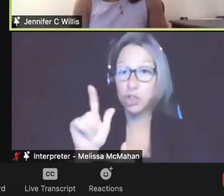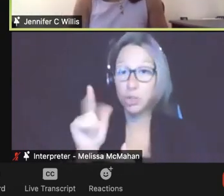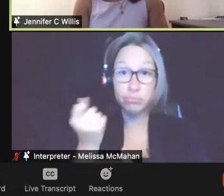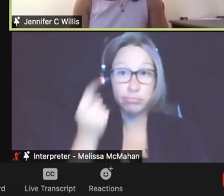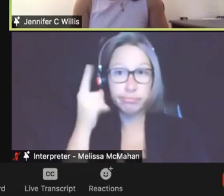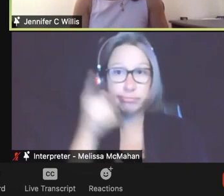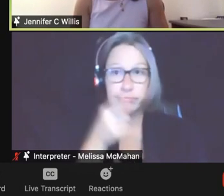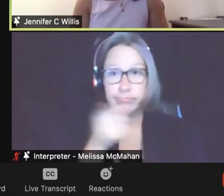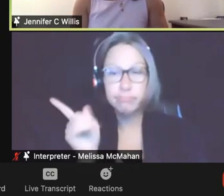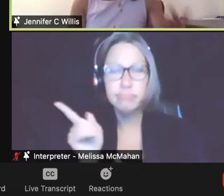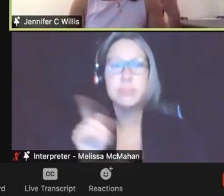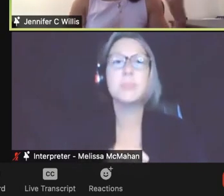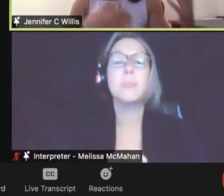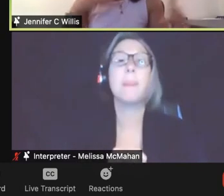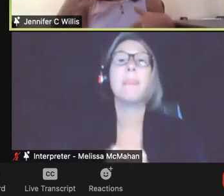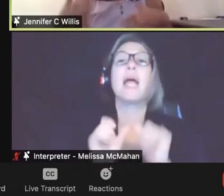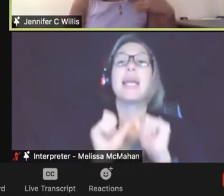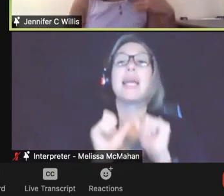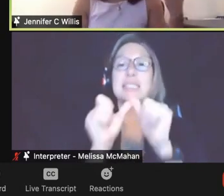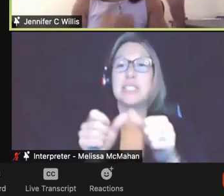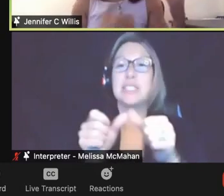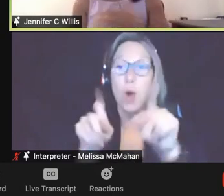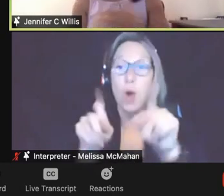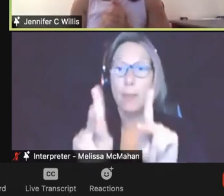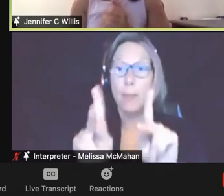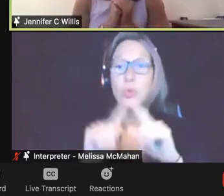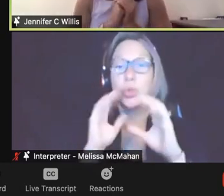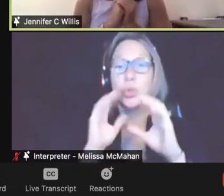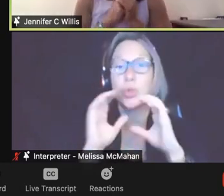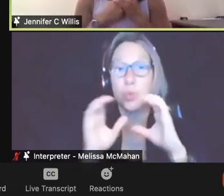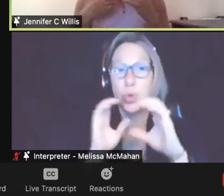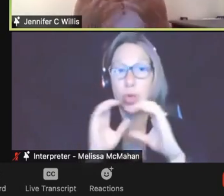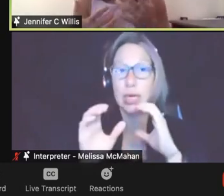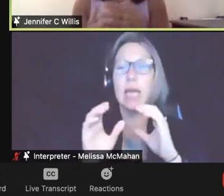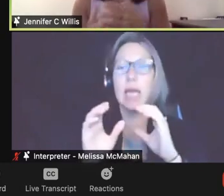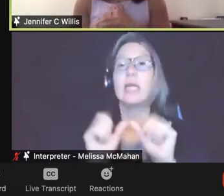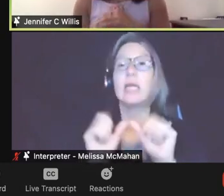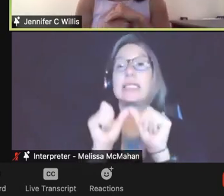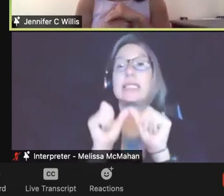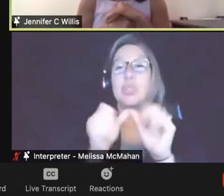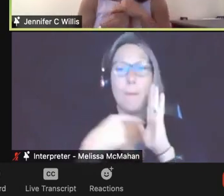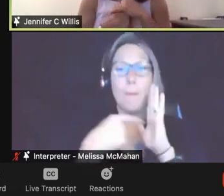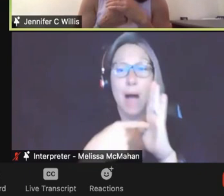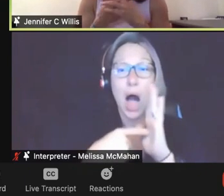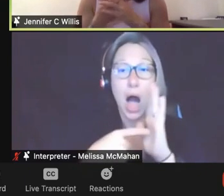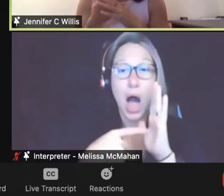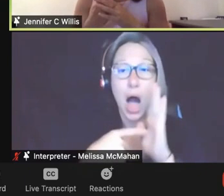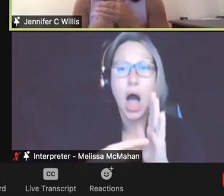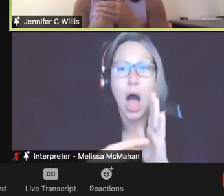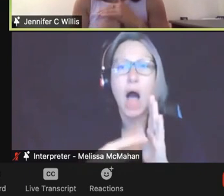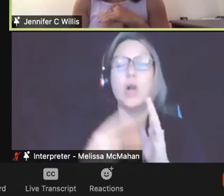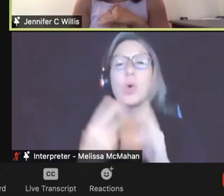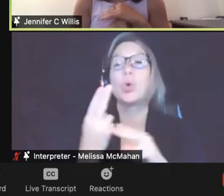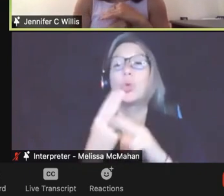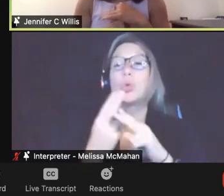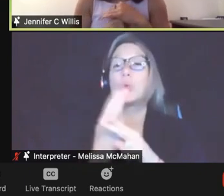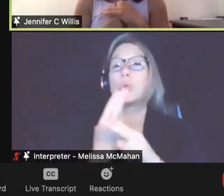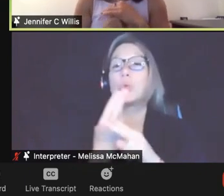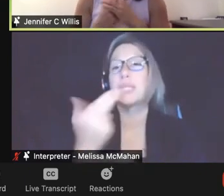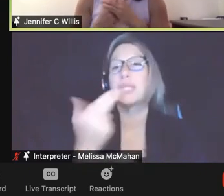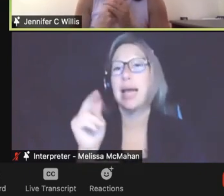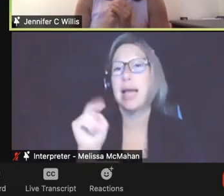to communicate, continuing to model for our students more conventional gestures, using that hand under hand support that we're going to